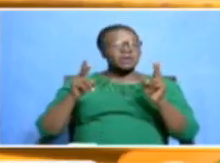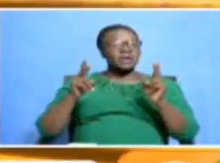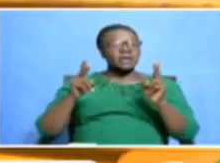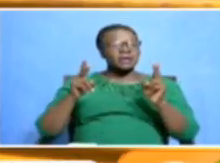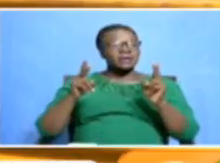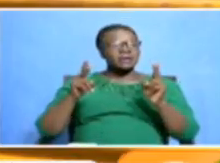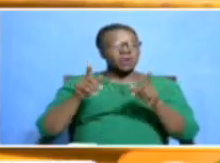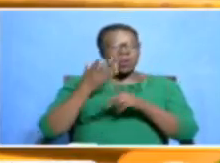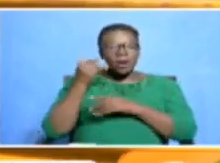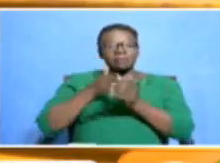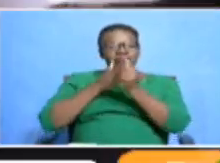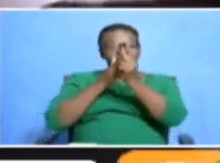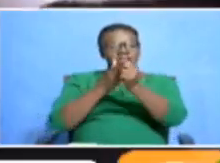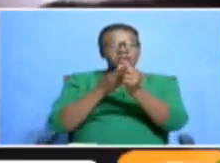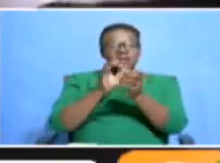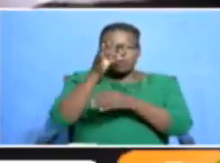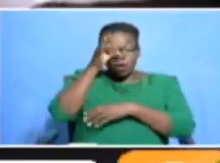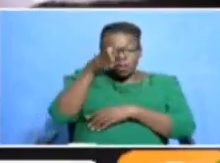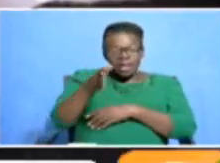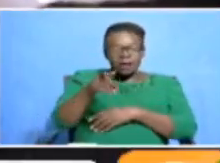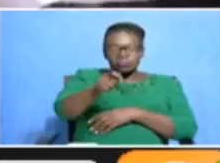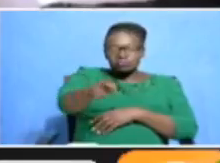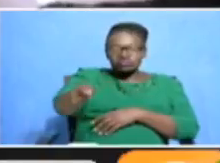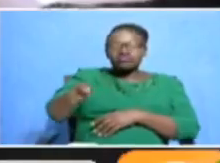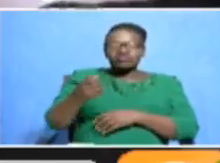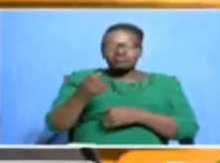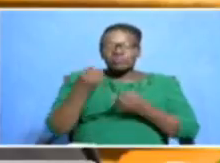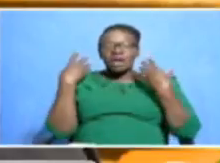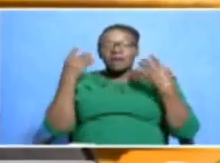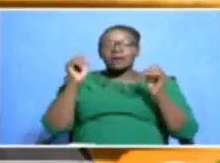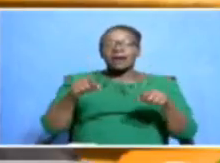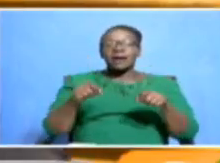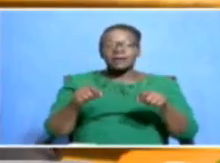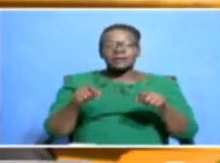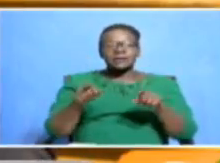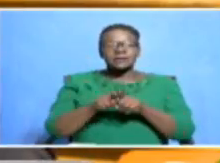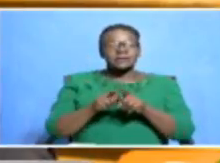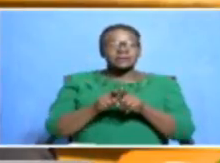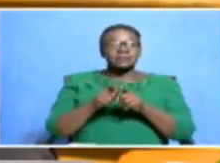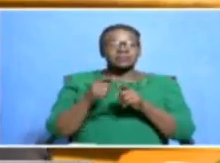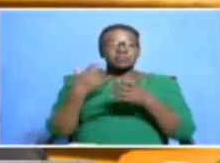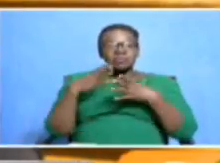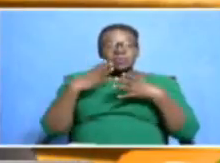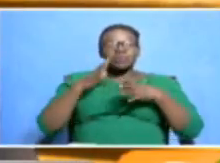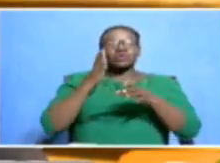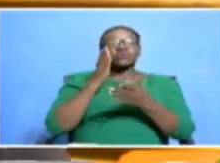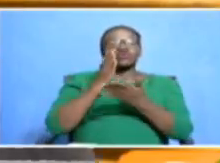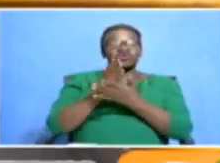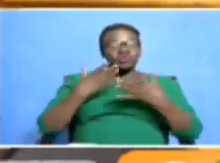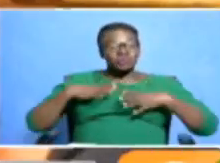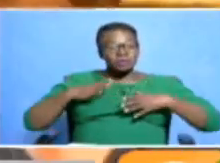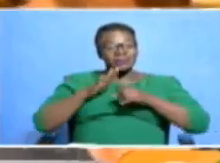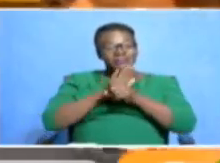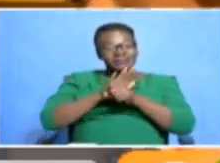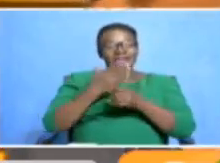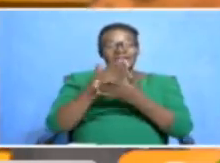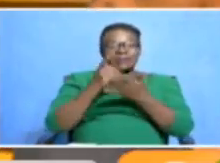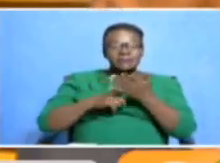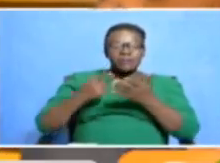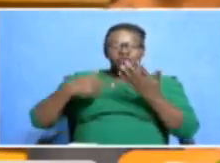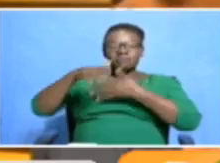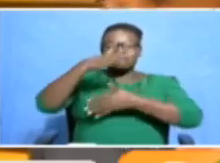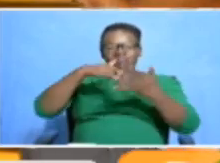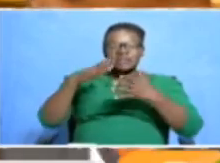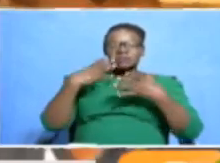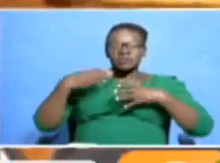Kwa na tuongoza kama ni shimo tunajua hapa kuna shimo. Nairobi ni mji wa watu wengi na watu ni wengi ukukano. So zingine tunachanganyika